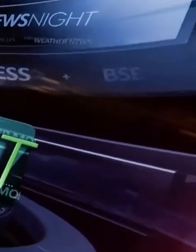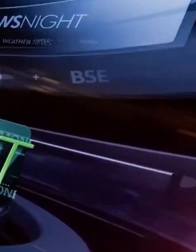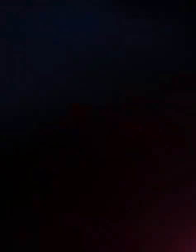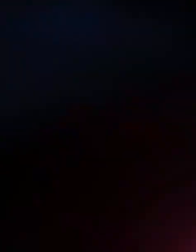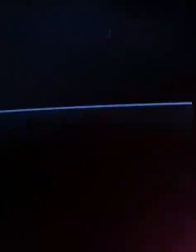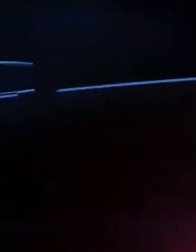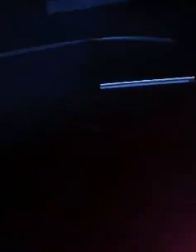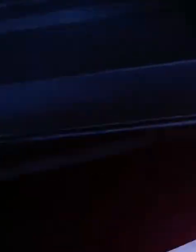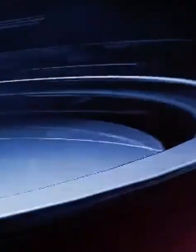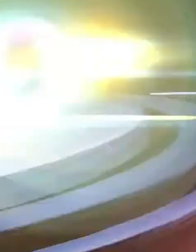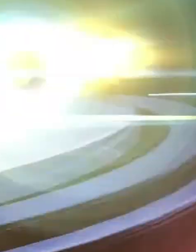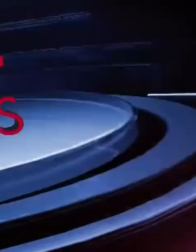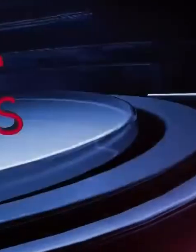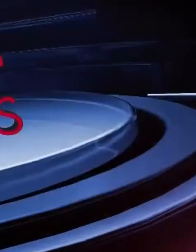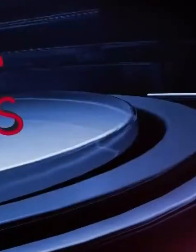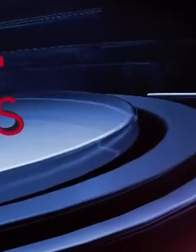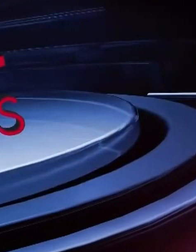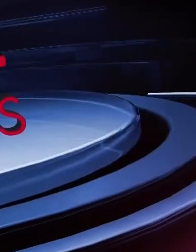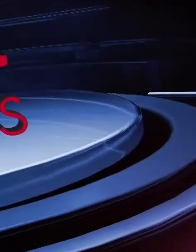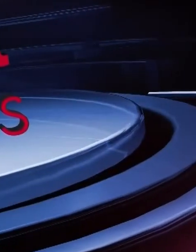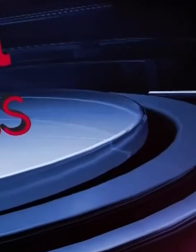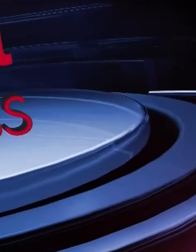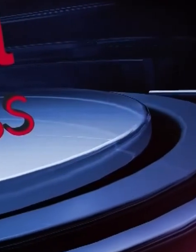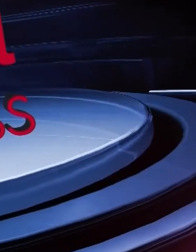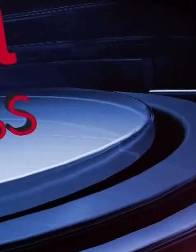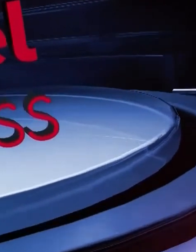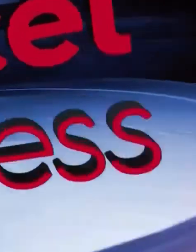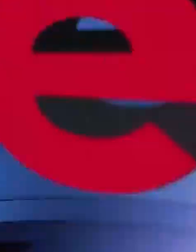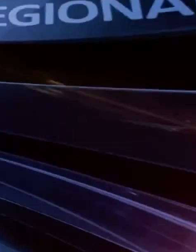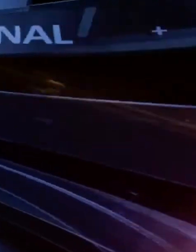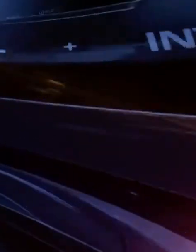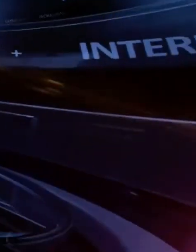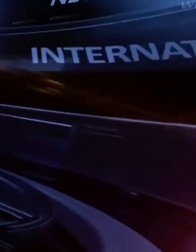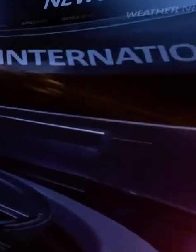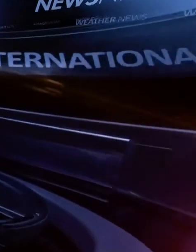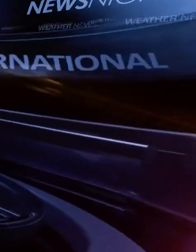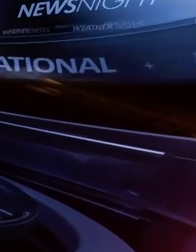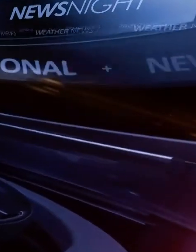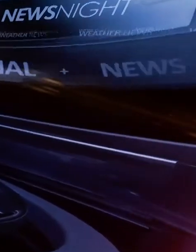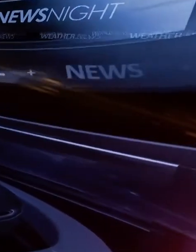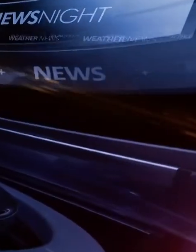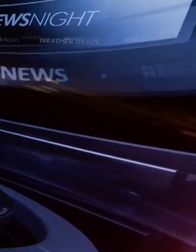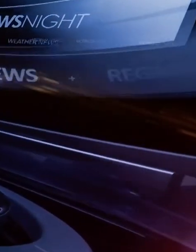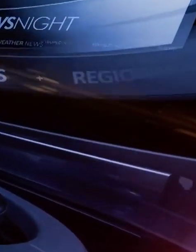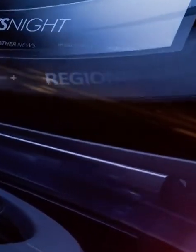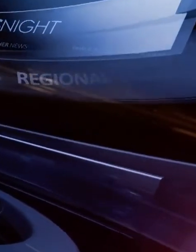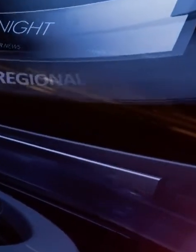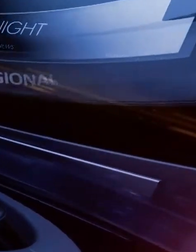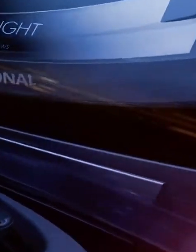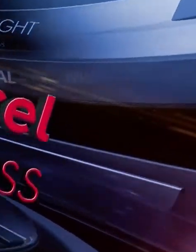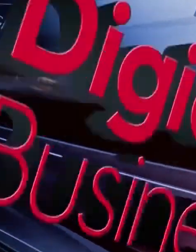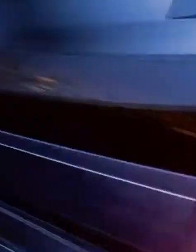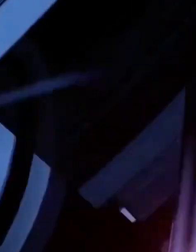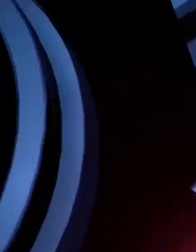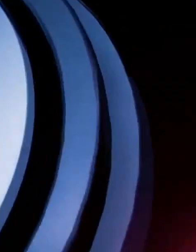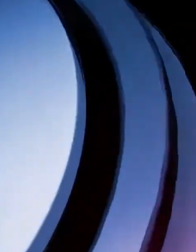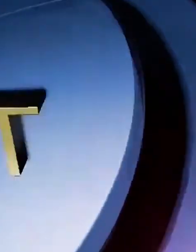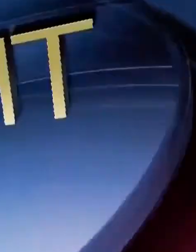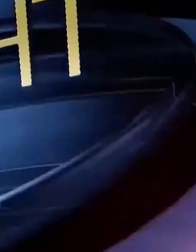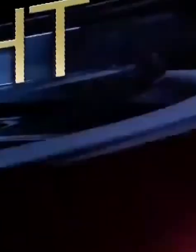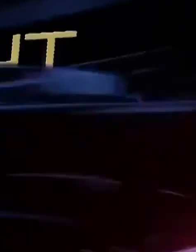Tonight's business report is sponsored by Digicel Business. Better solutions for better businesses.